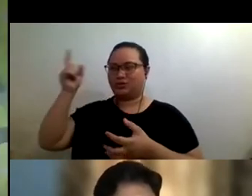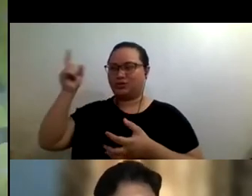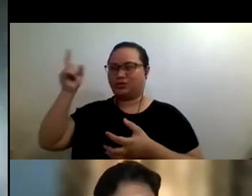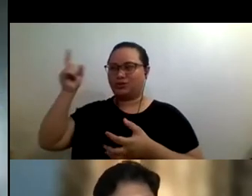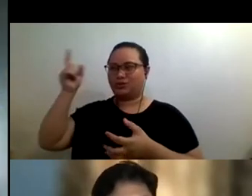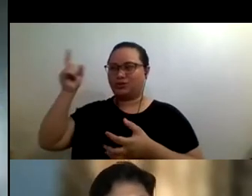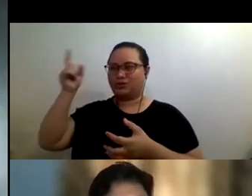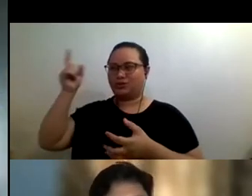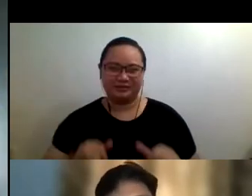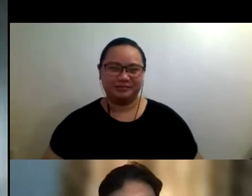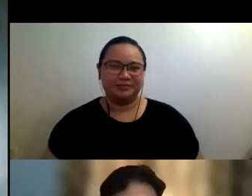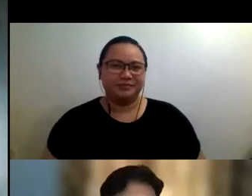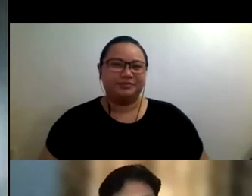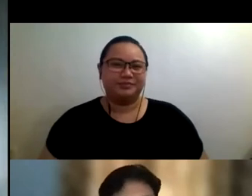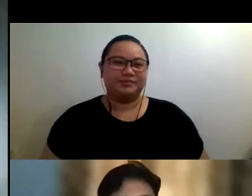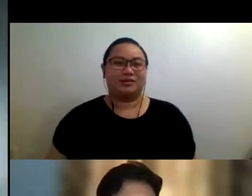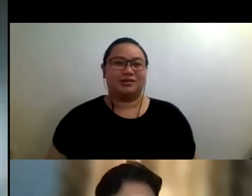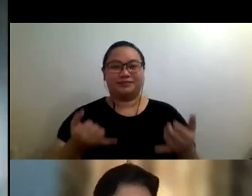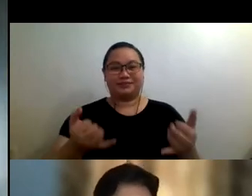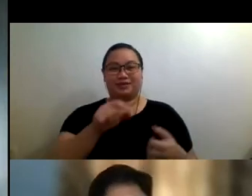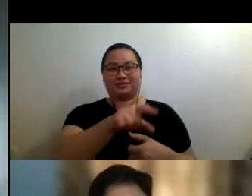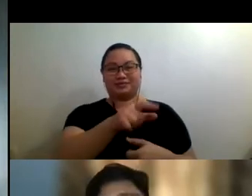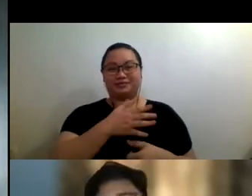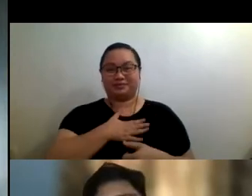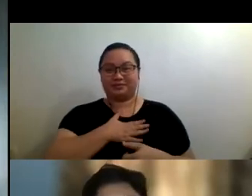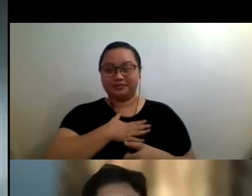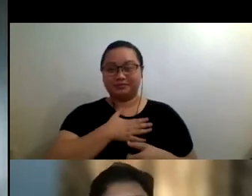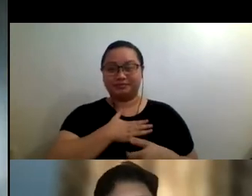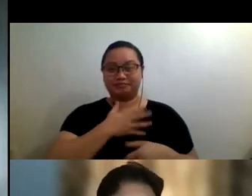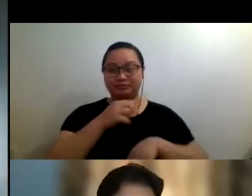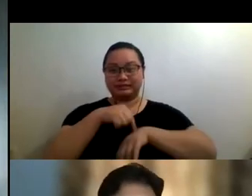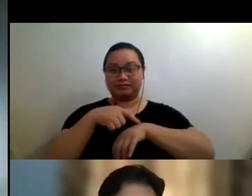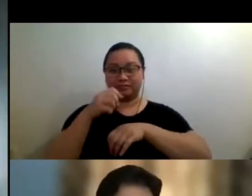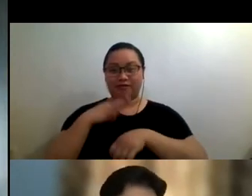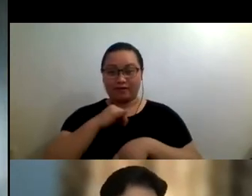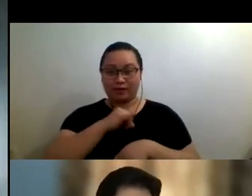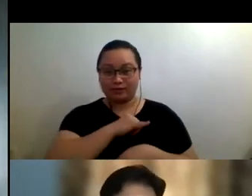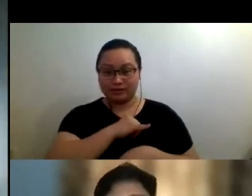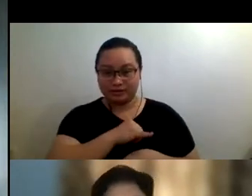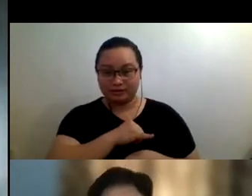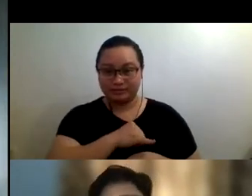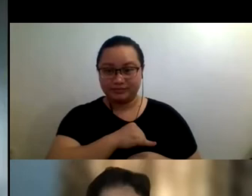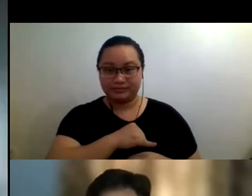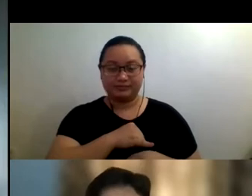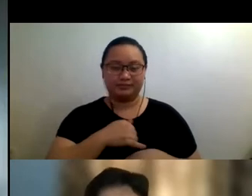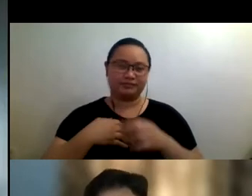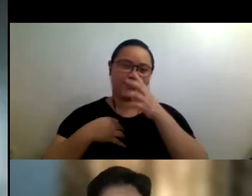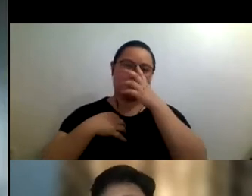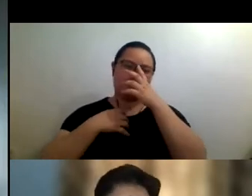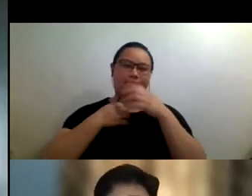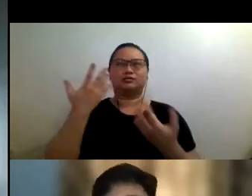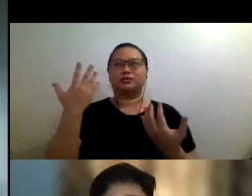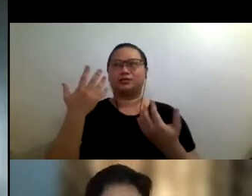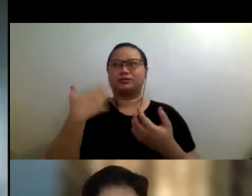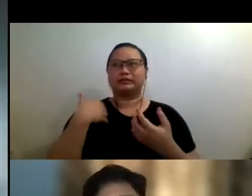Okay. So again, this is during my time as a faculty. I was in my usual teaching class, 6 to